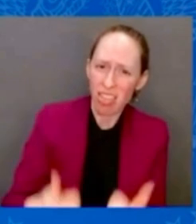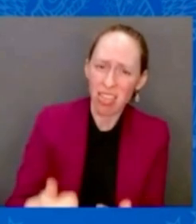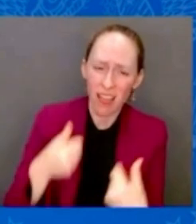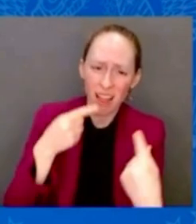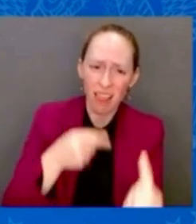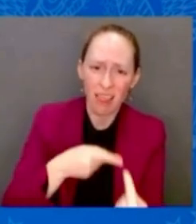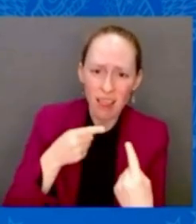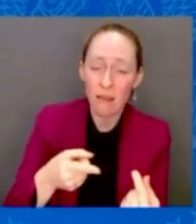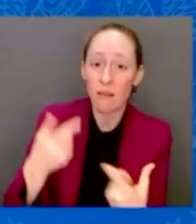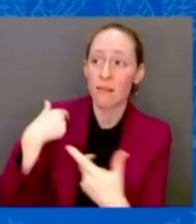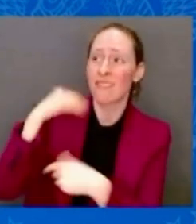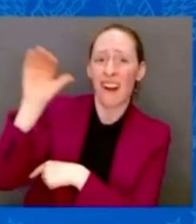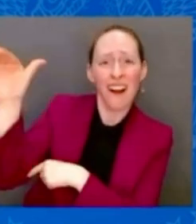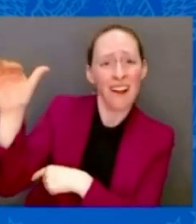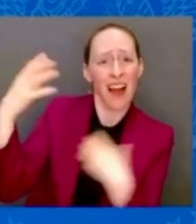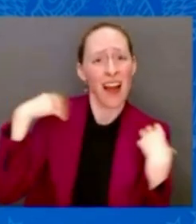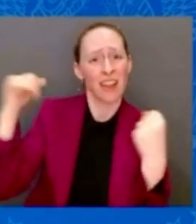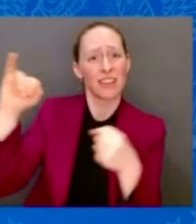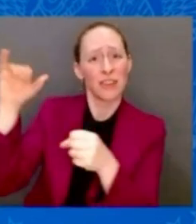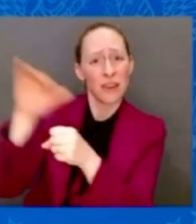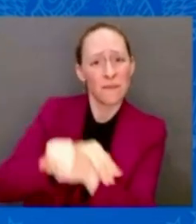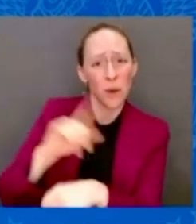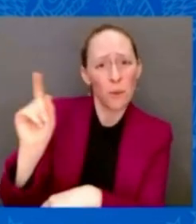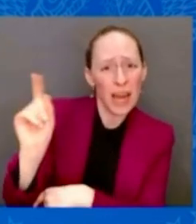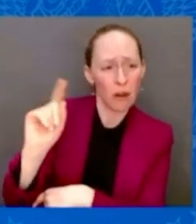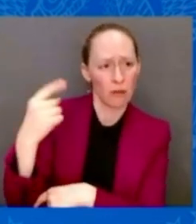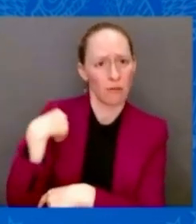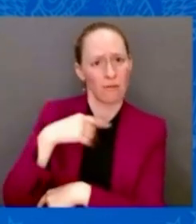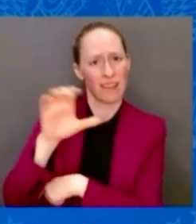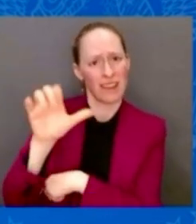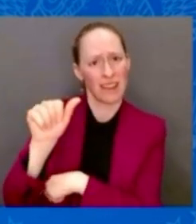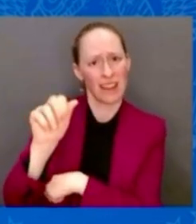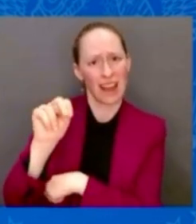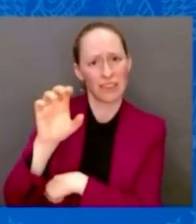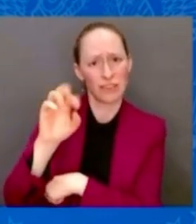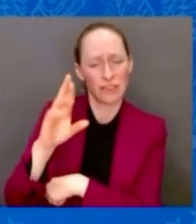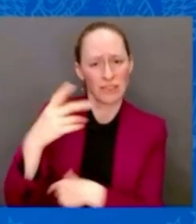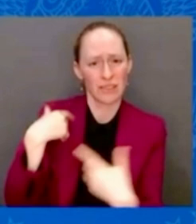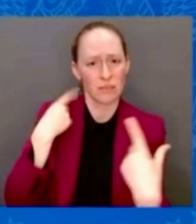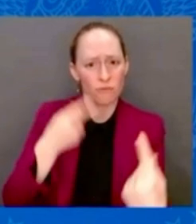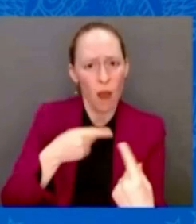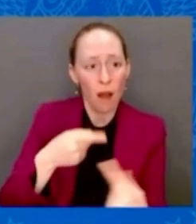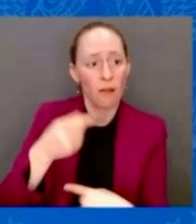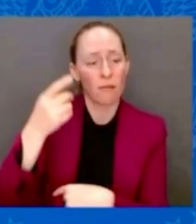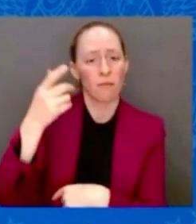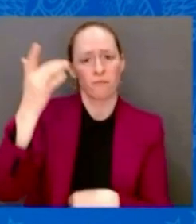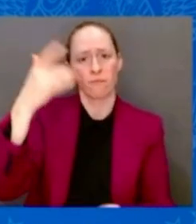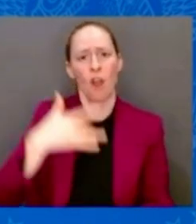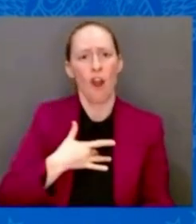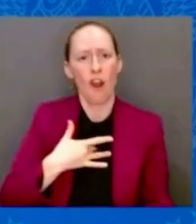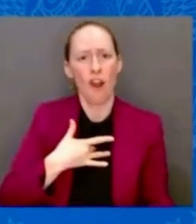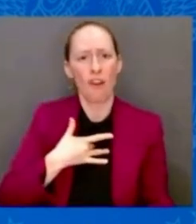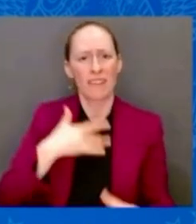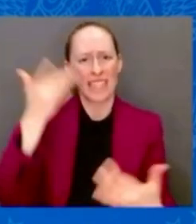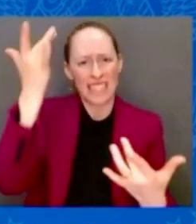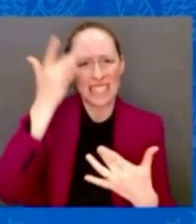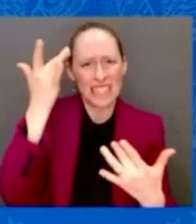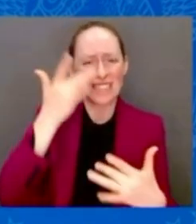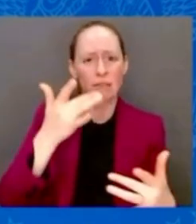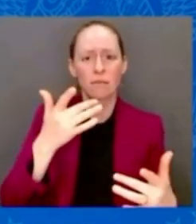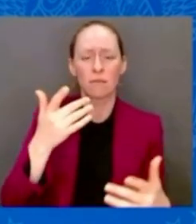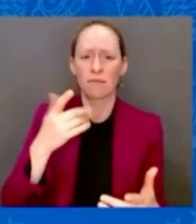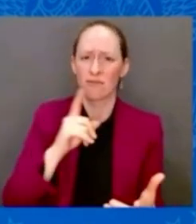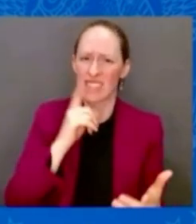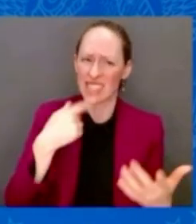have rightly earned, putting our lives on the line. This needed to change. Thanks to our next speaker, it has.